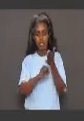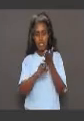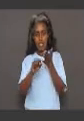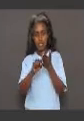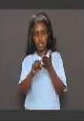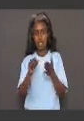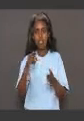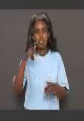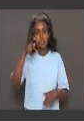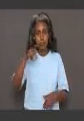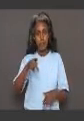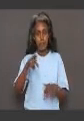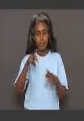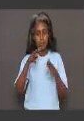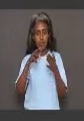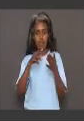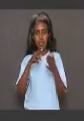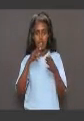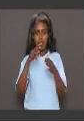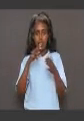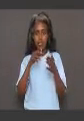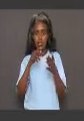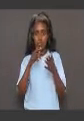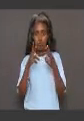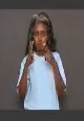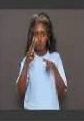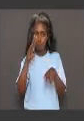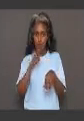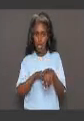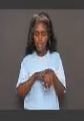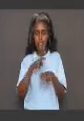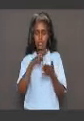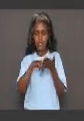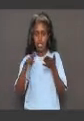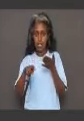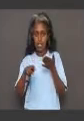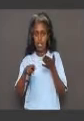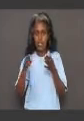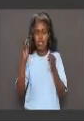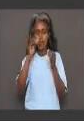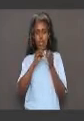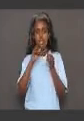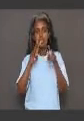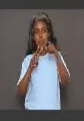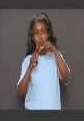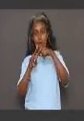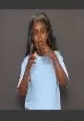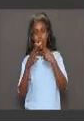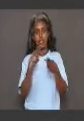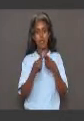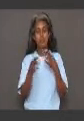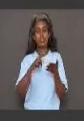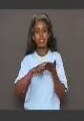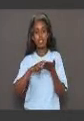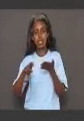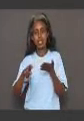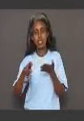is twice the radius plus pi times the radius and the